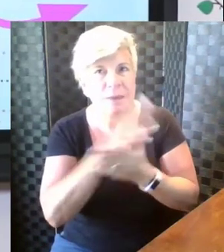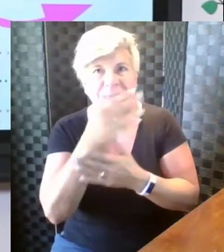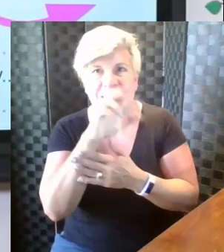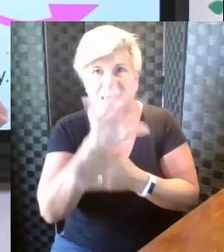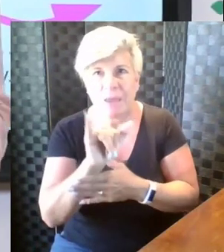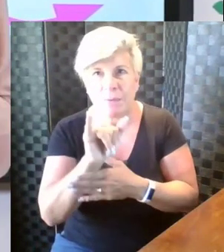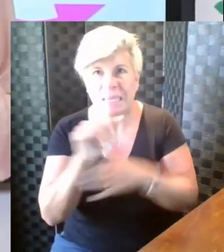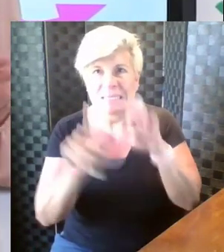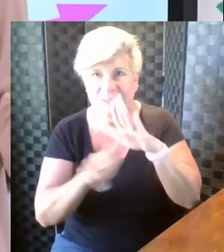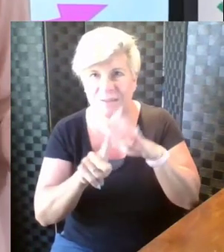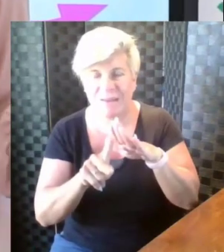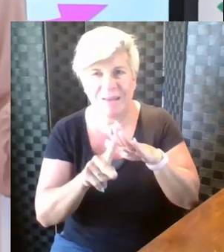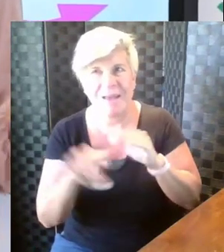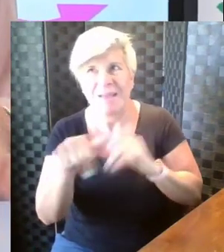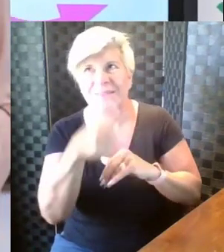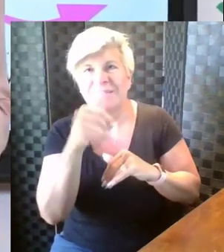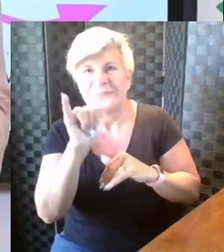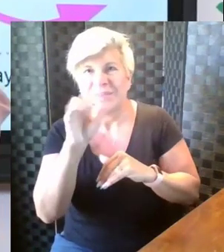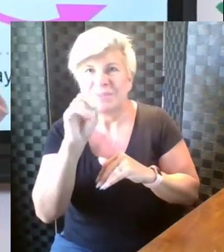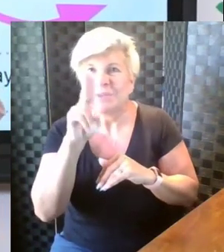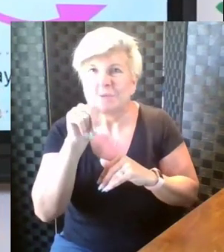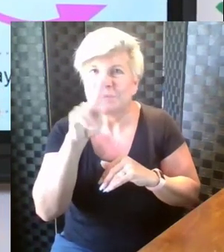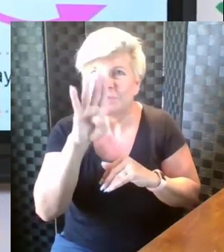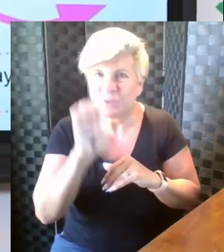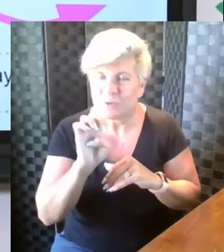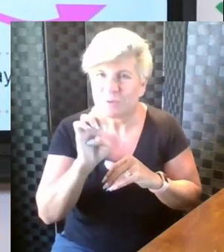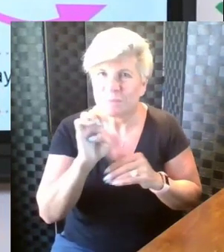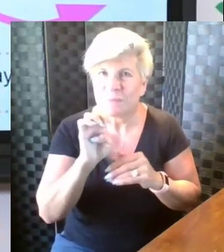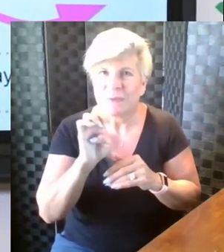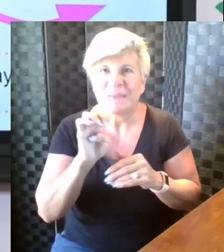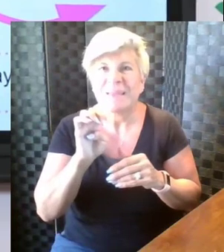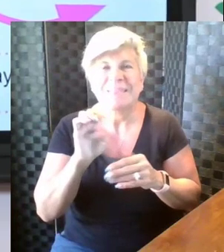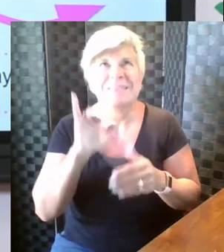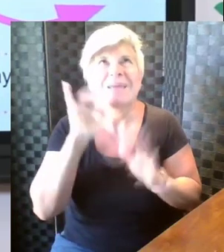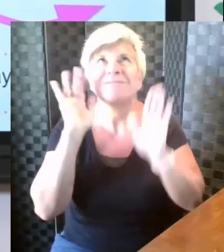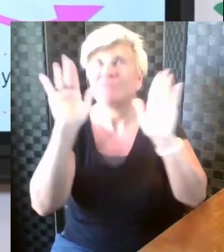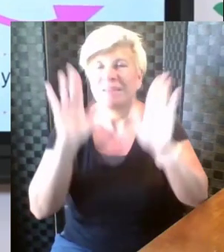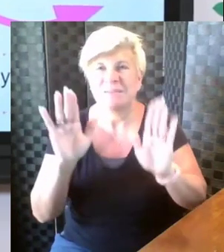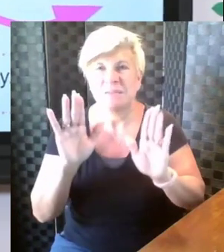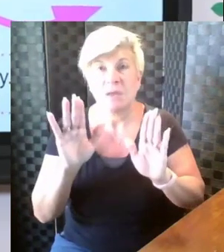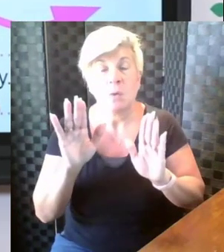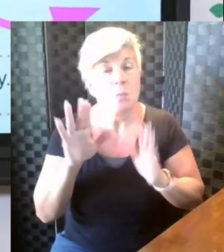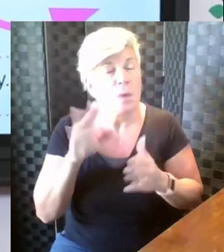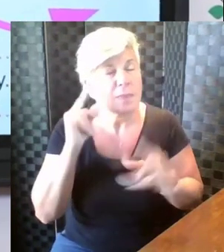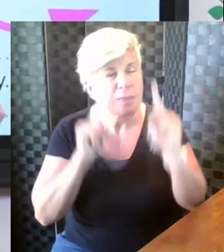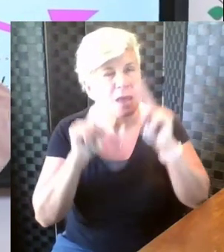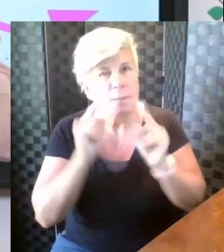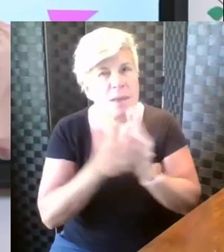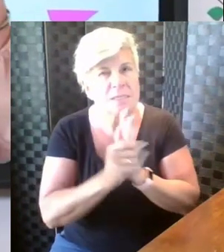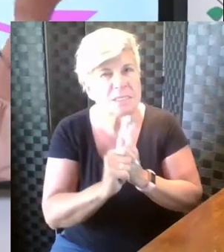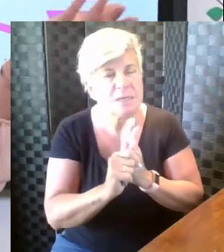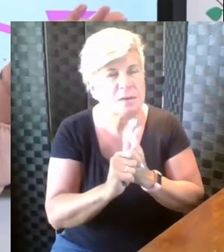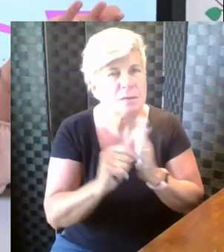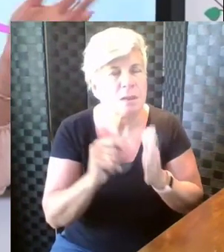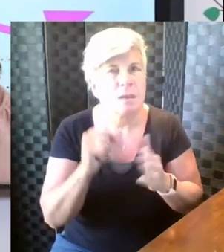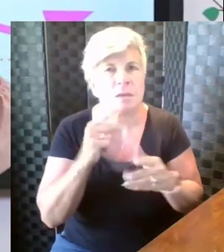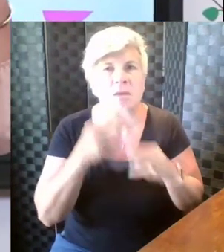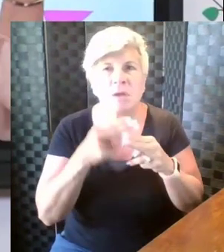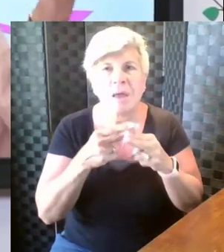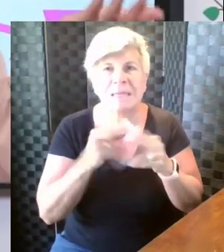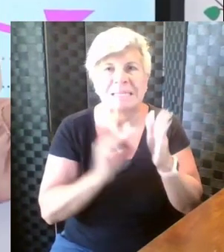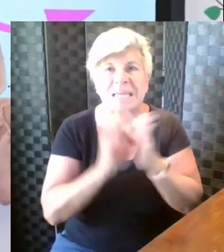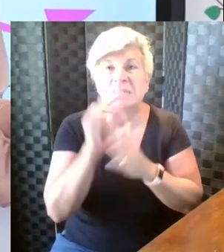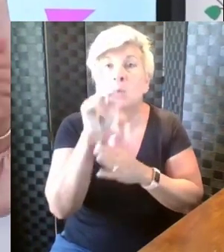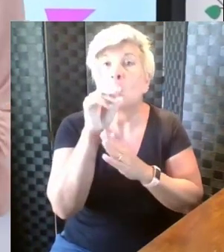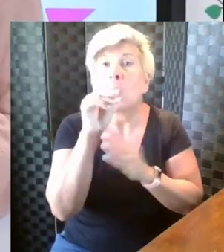has a YouTube channel that is also fabulous. And we're going to really think about a skill that you've already learned called counting more, or